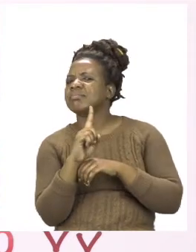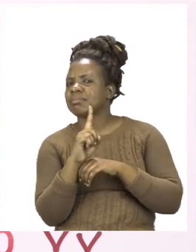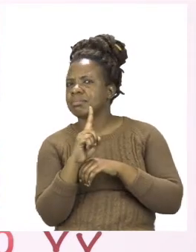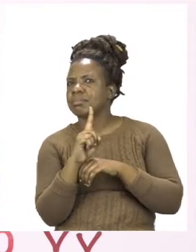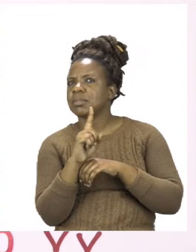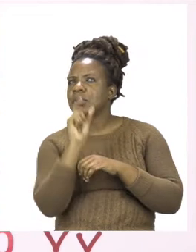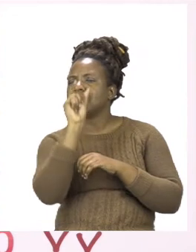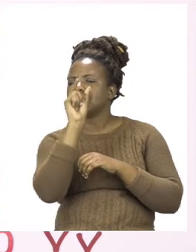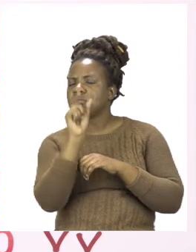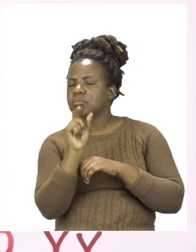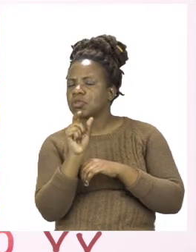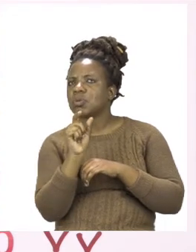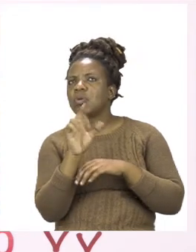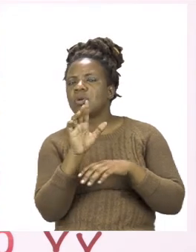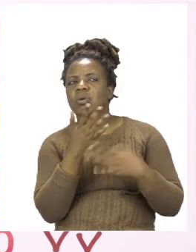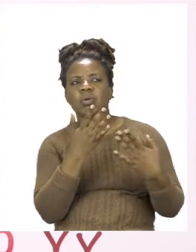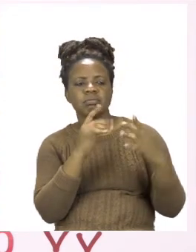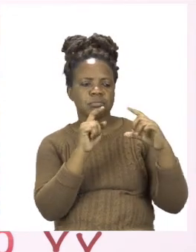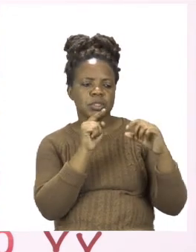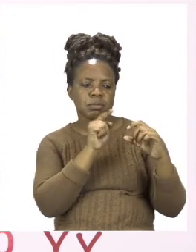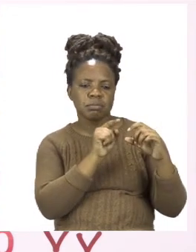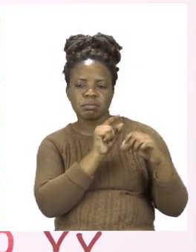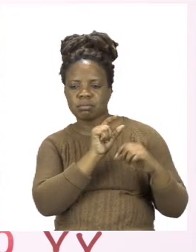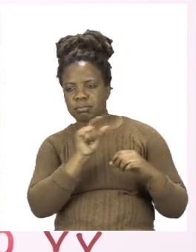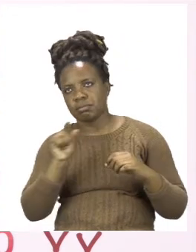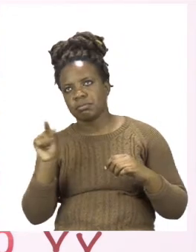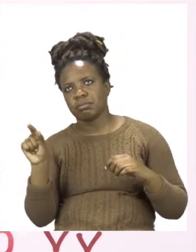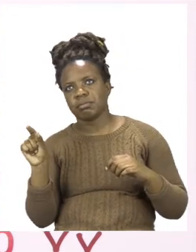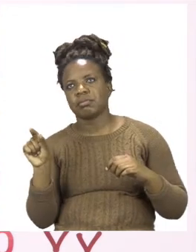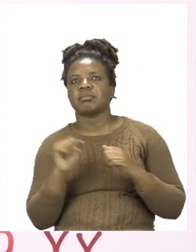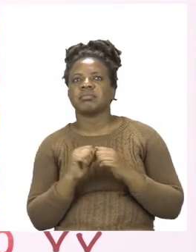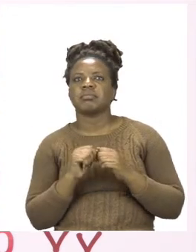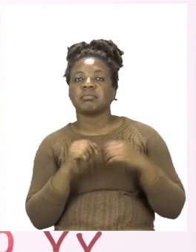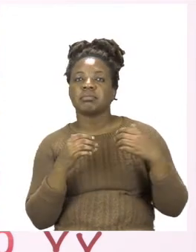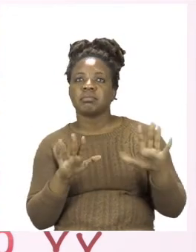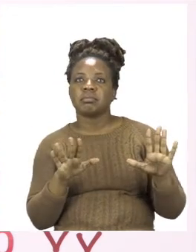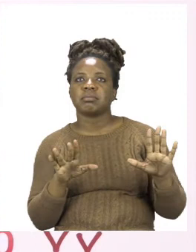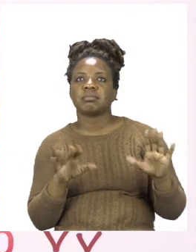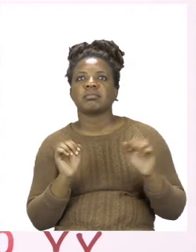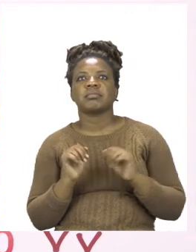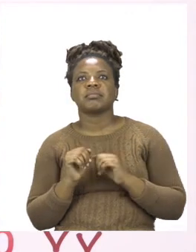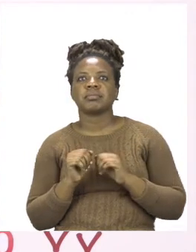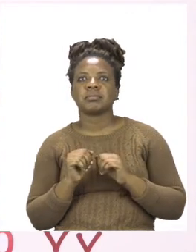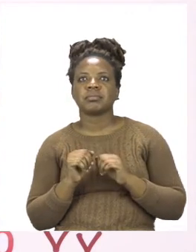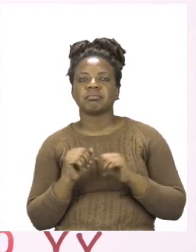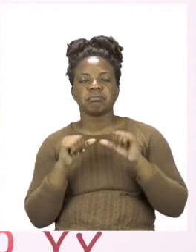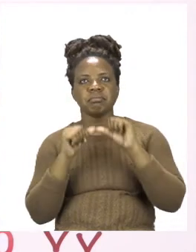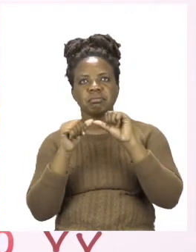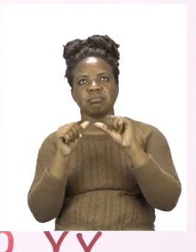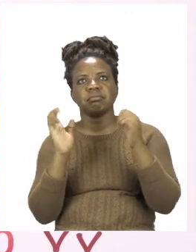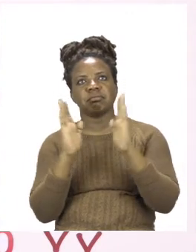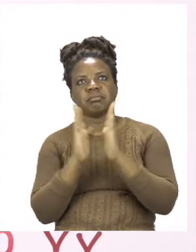going down or write the word going across. When you're done with that one, I'd like you now to turn to the